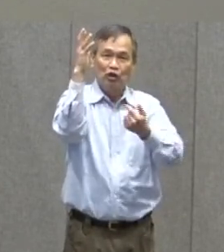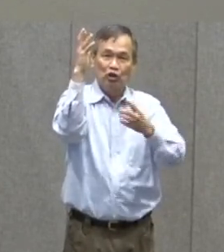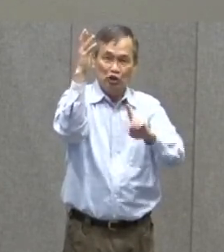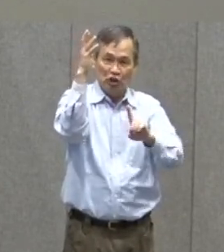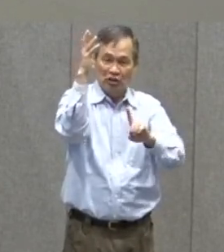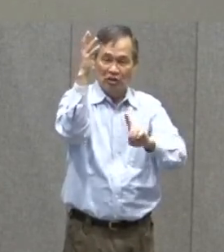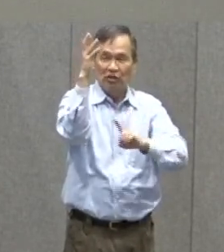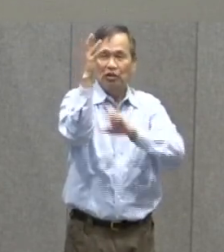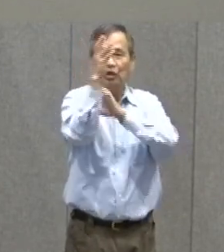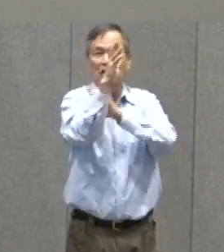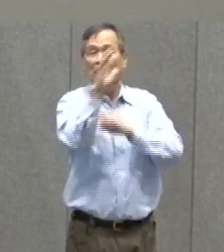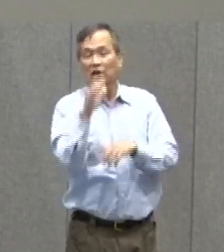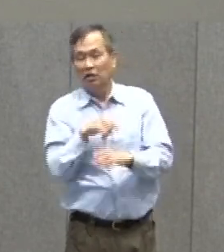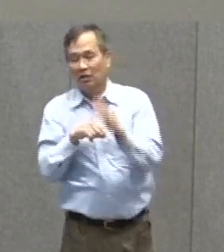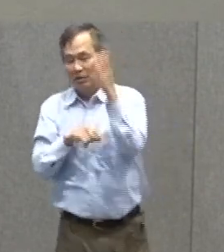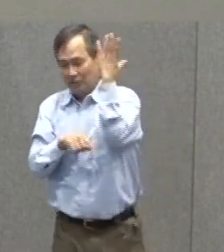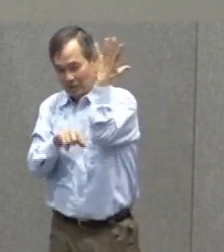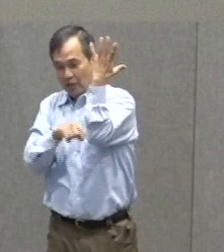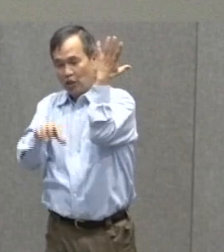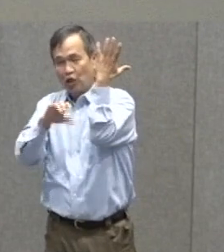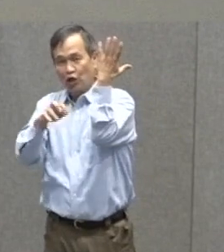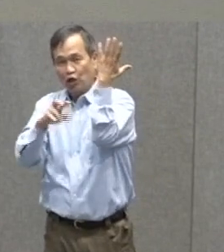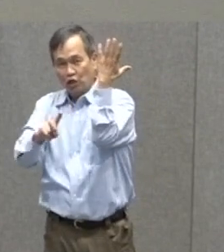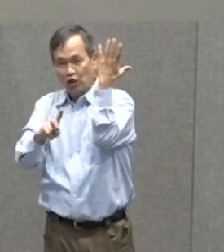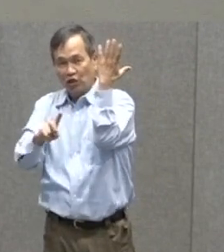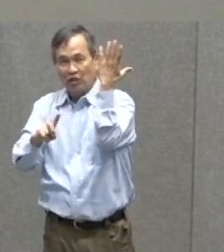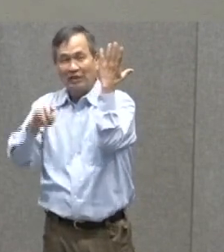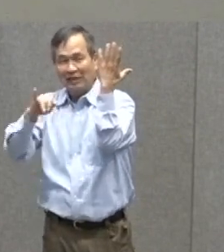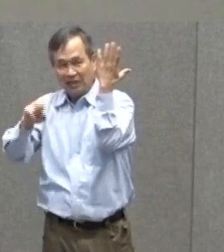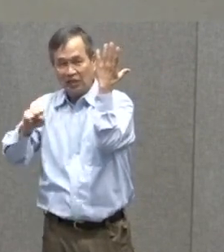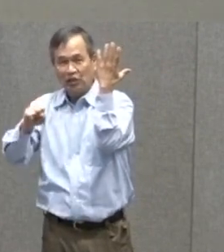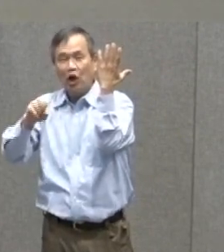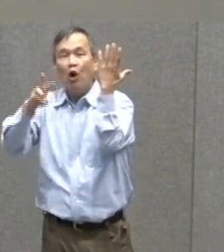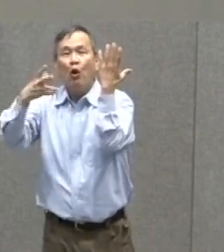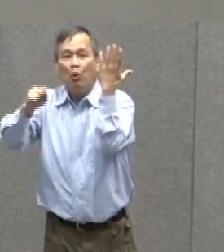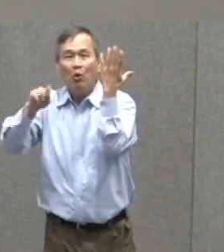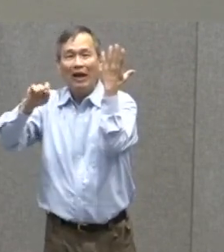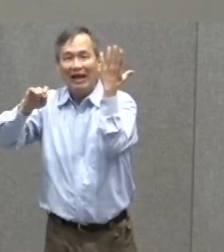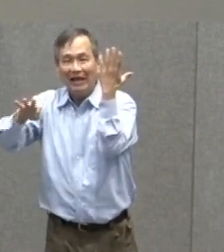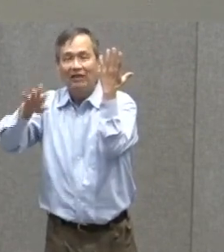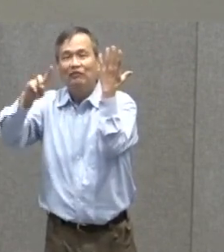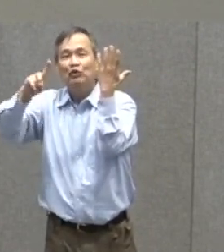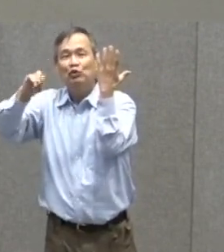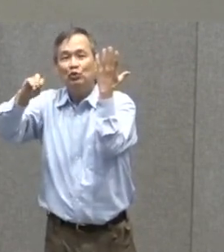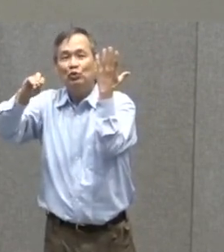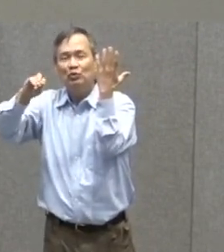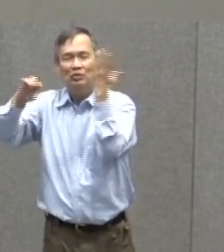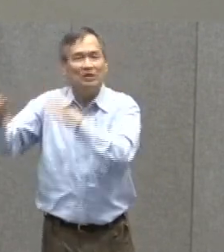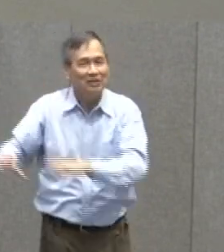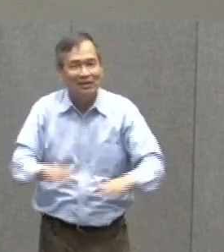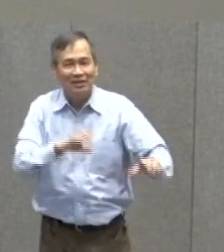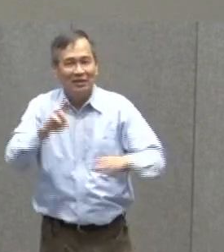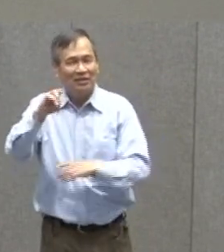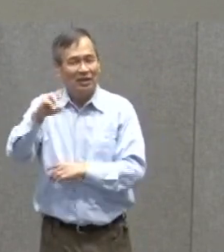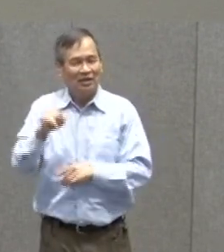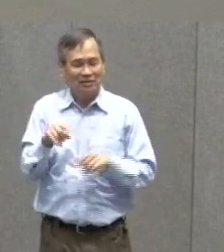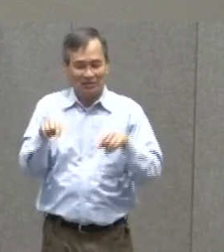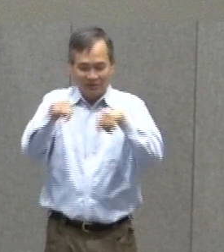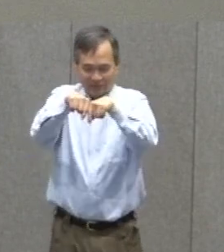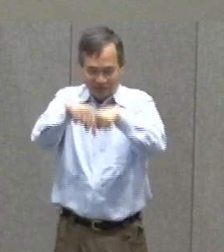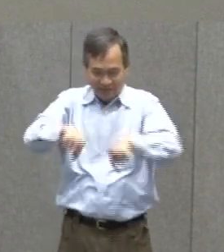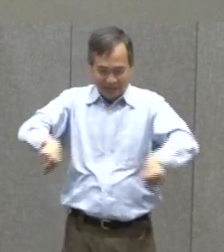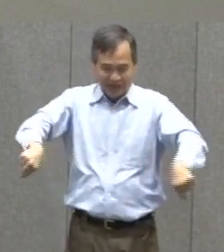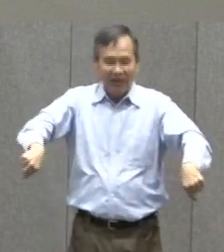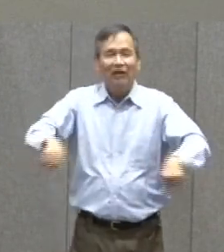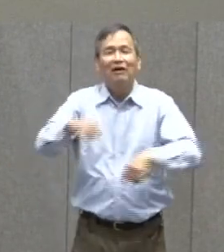could, is, what if, do, and does. So these are a little more, you get to a